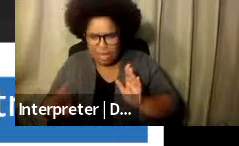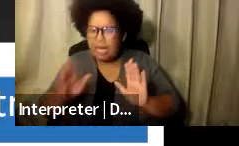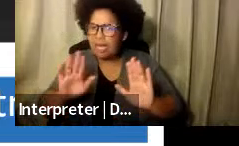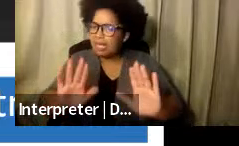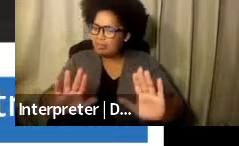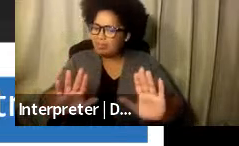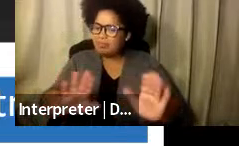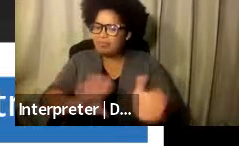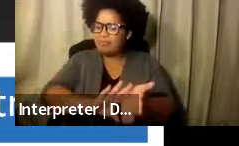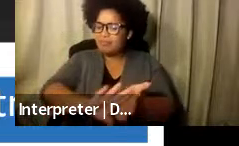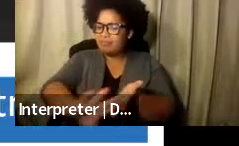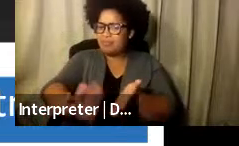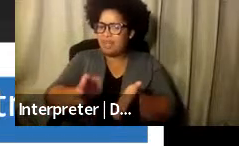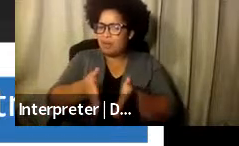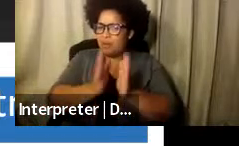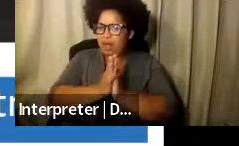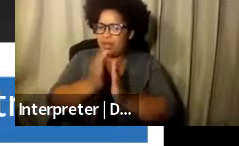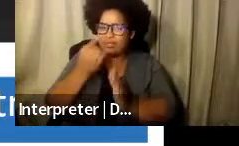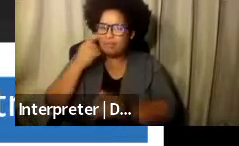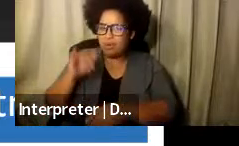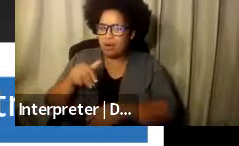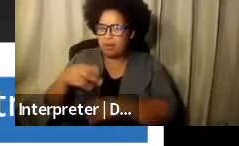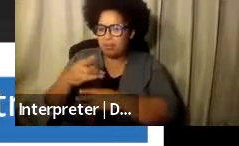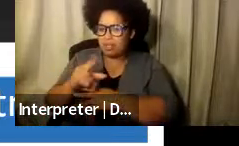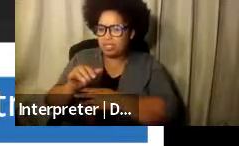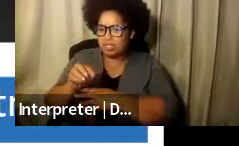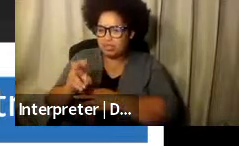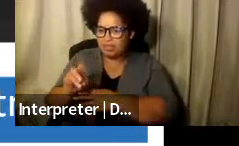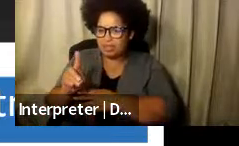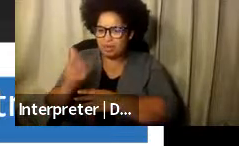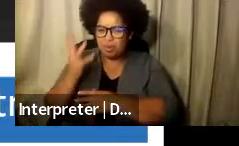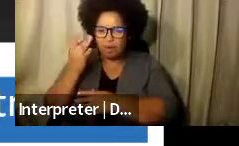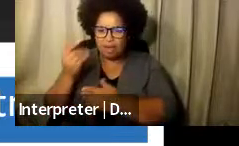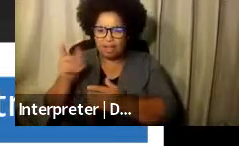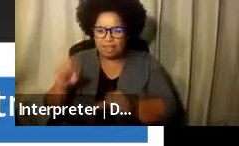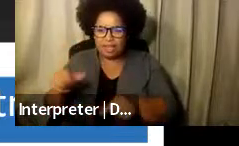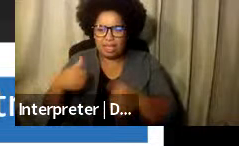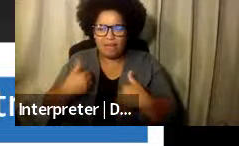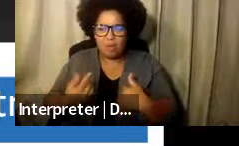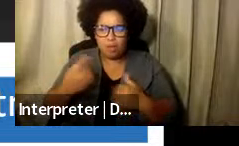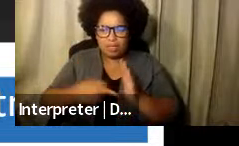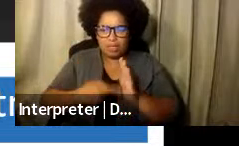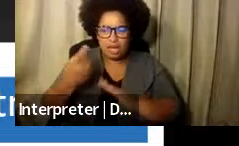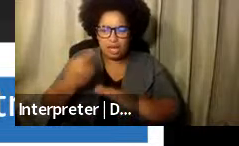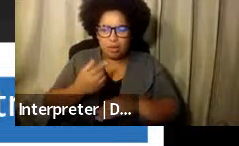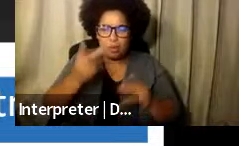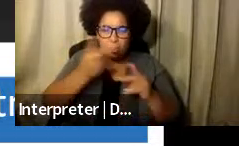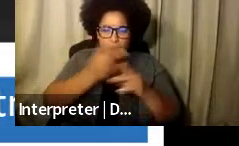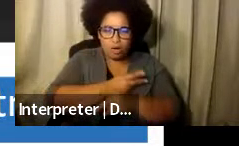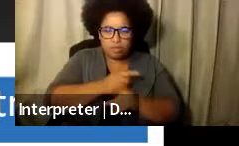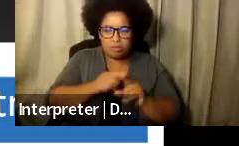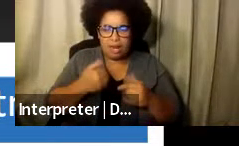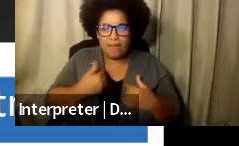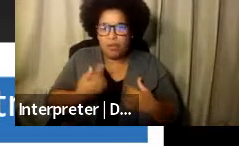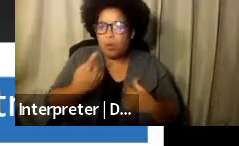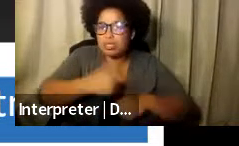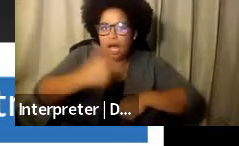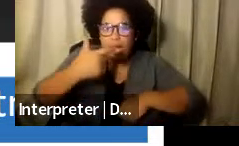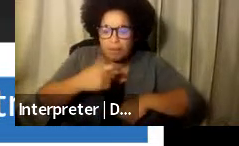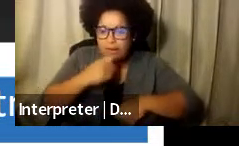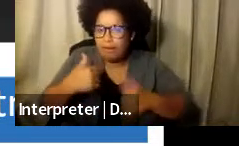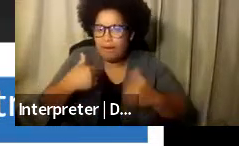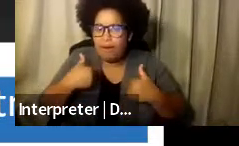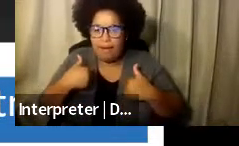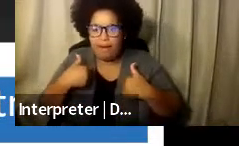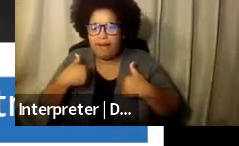not going to ask for Paxlovid because then I could just have it once. Maybe it'll be worse, but I could just have it once and not have